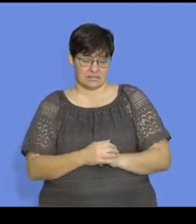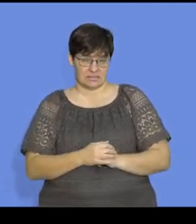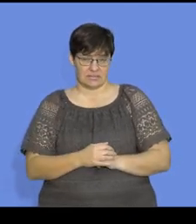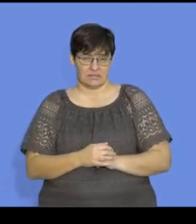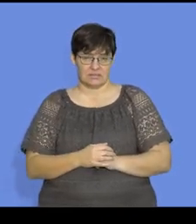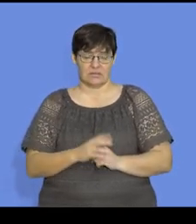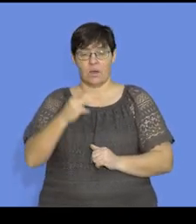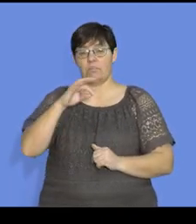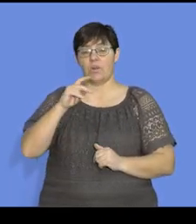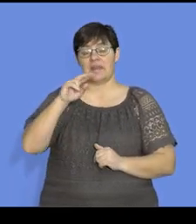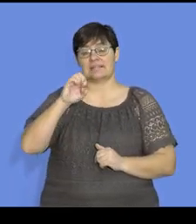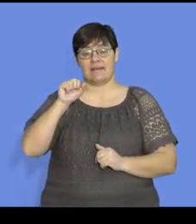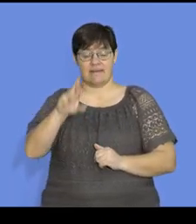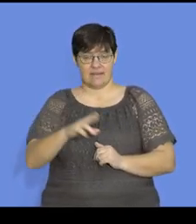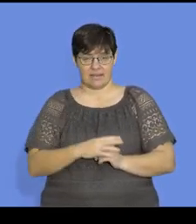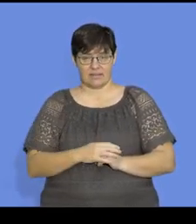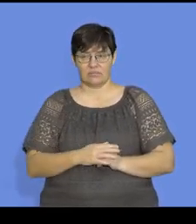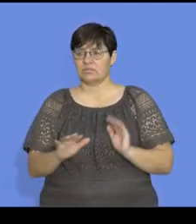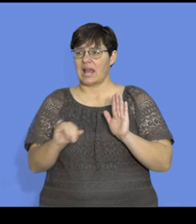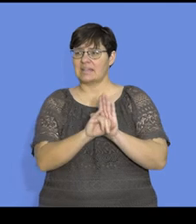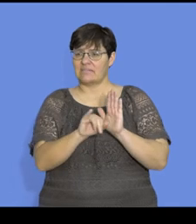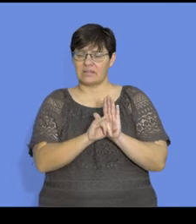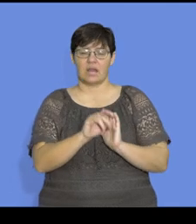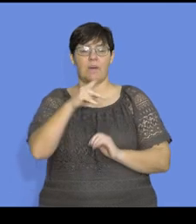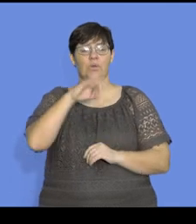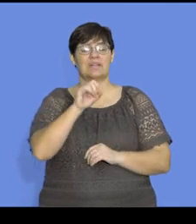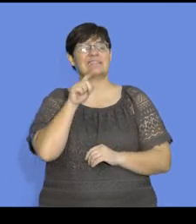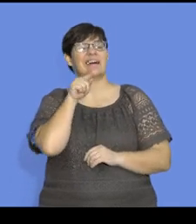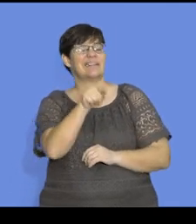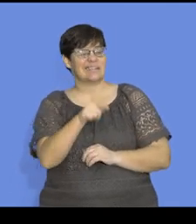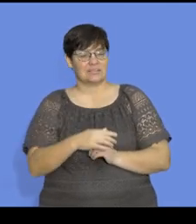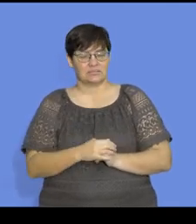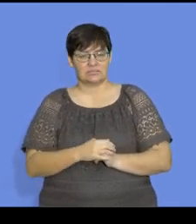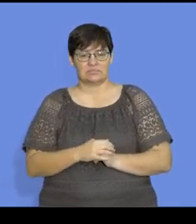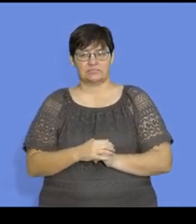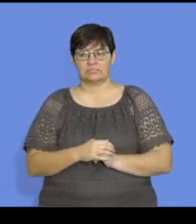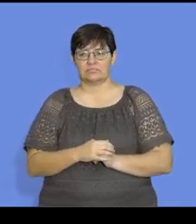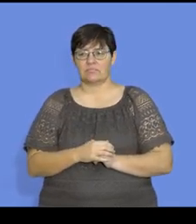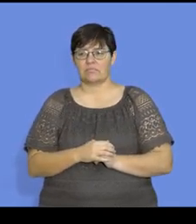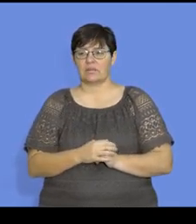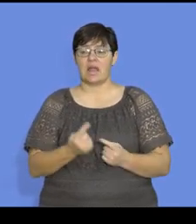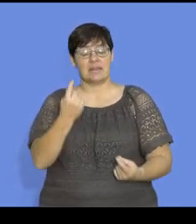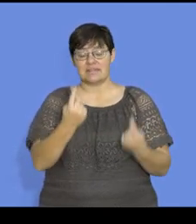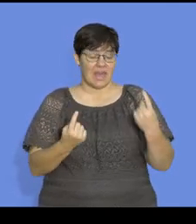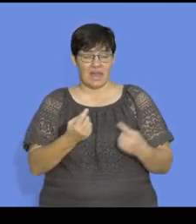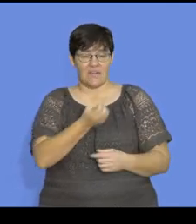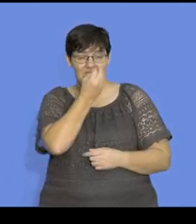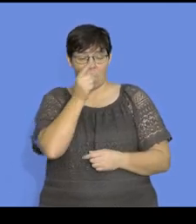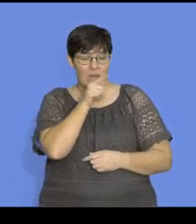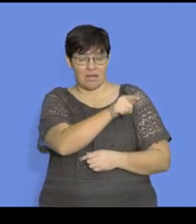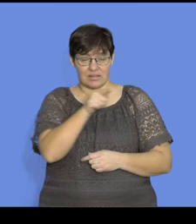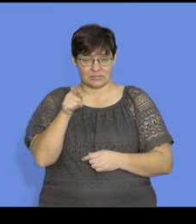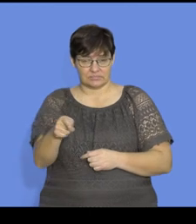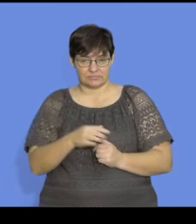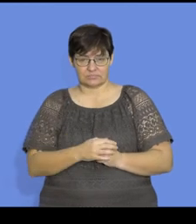the pollinators. Can you identify what kind of pollinator it is? It says here, neither of these